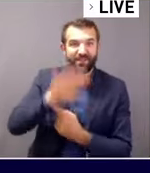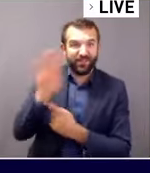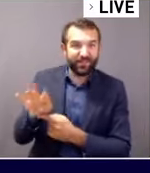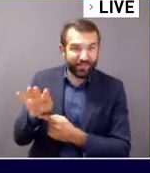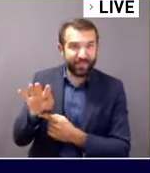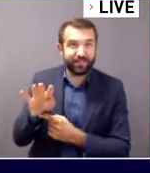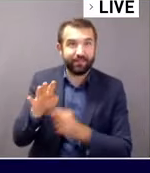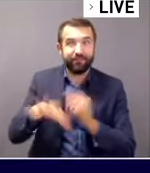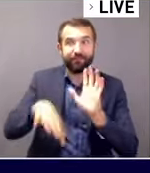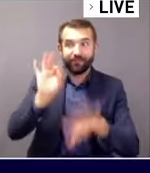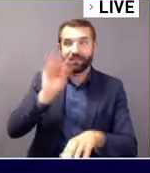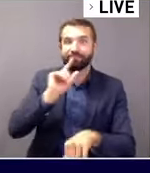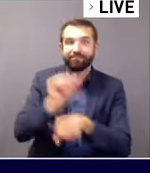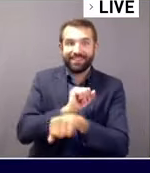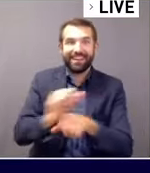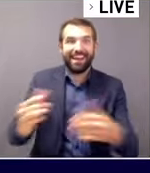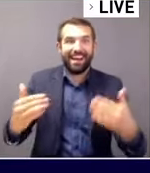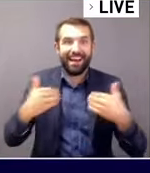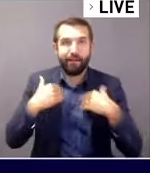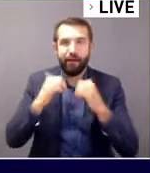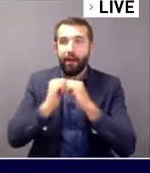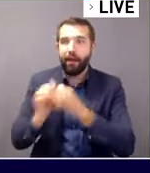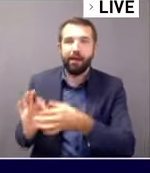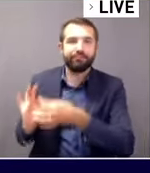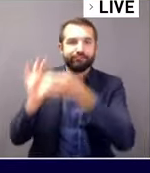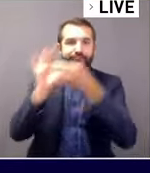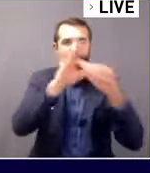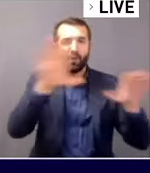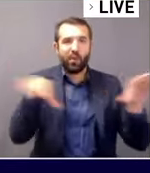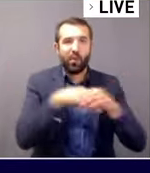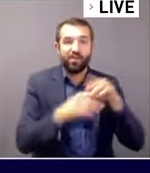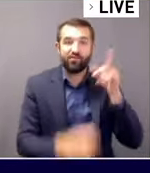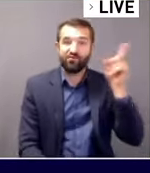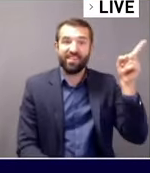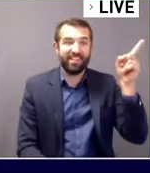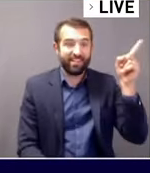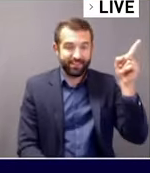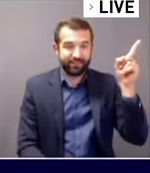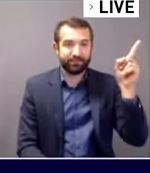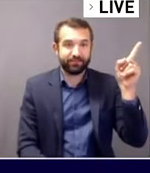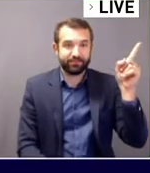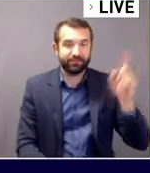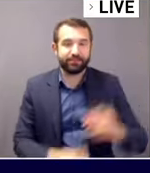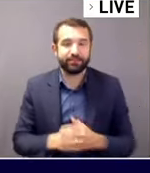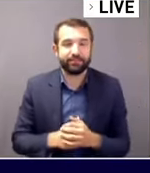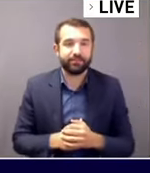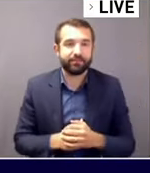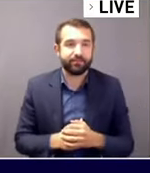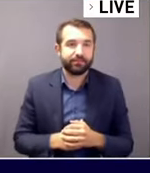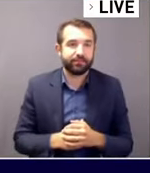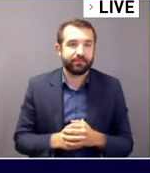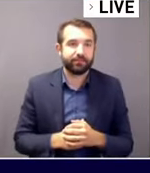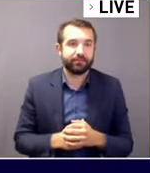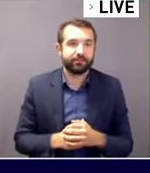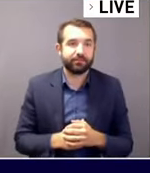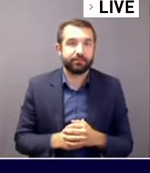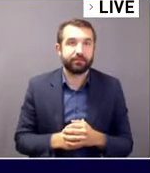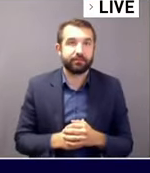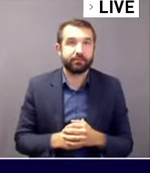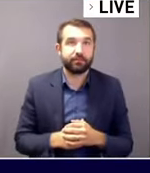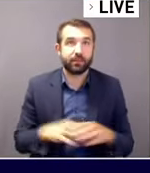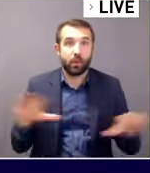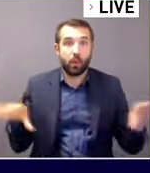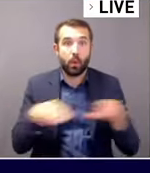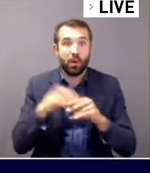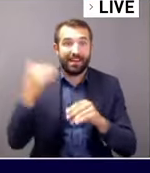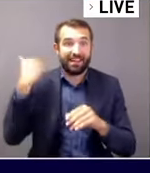144 cases of COVID-19 either directly or indirectly linked to the events of the Millinocket